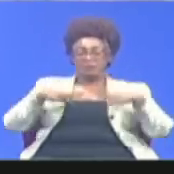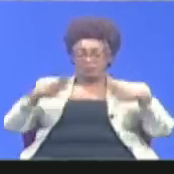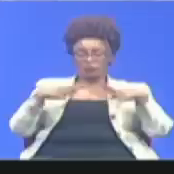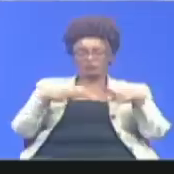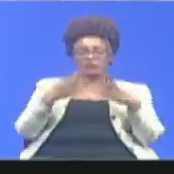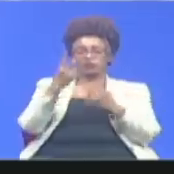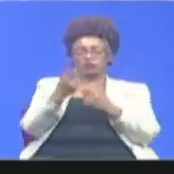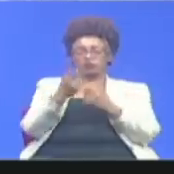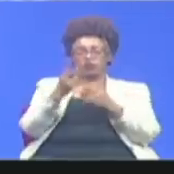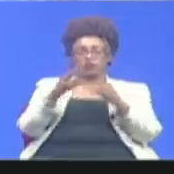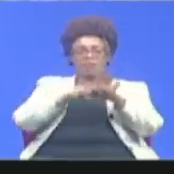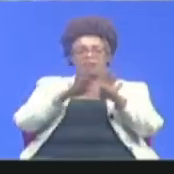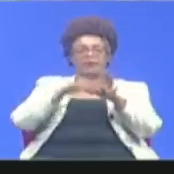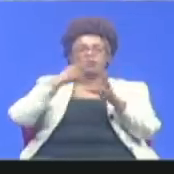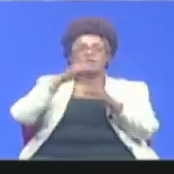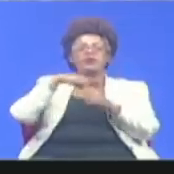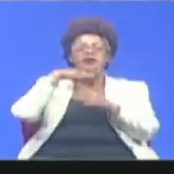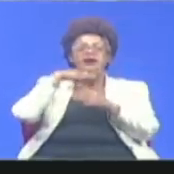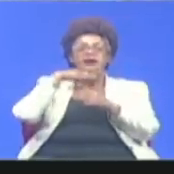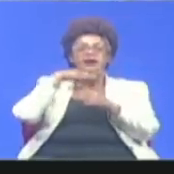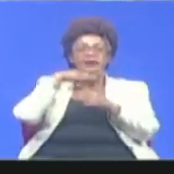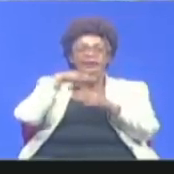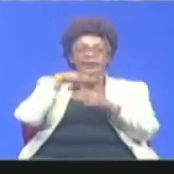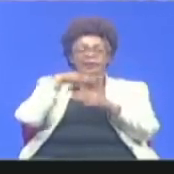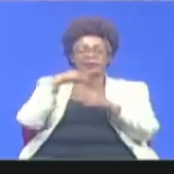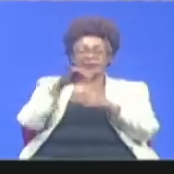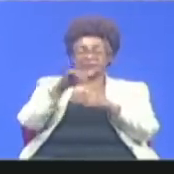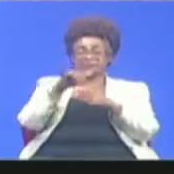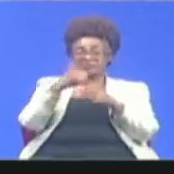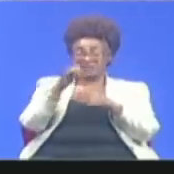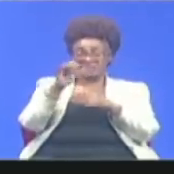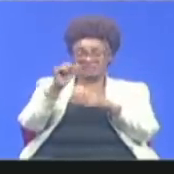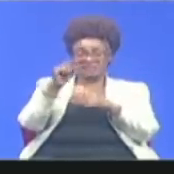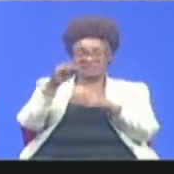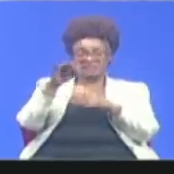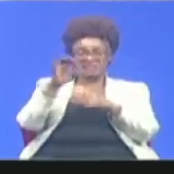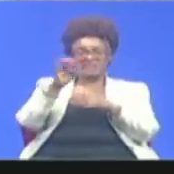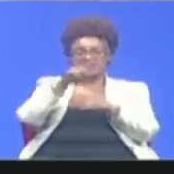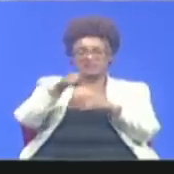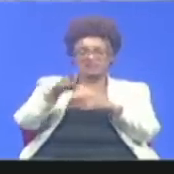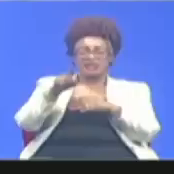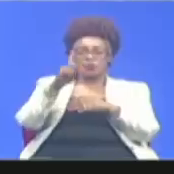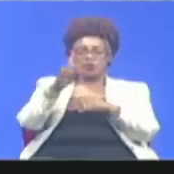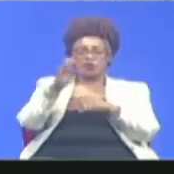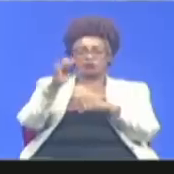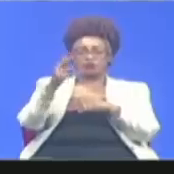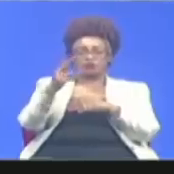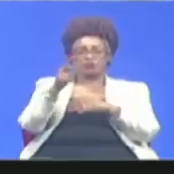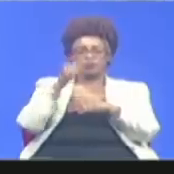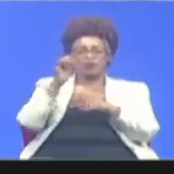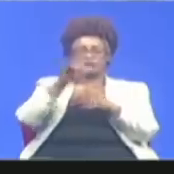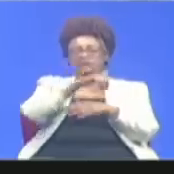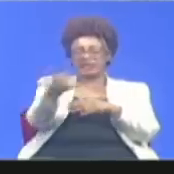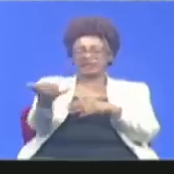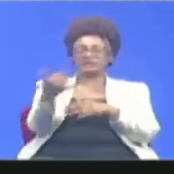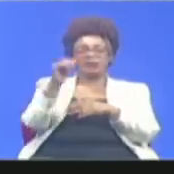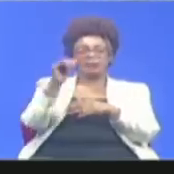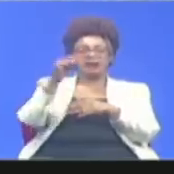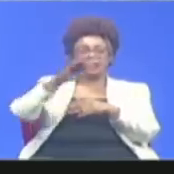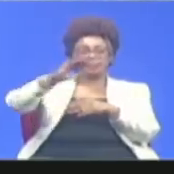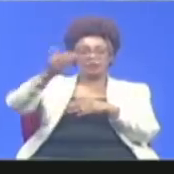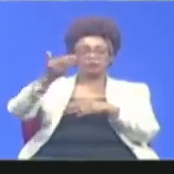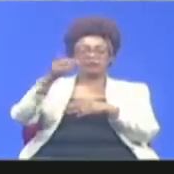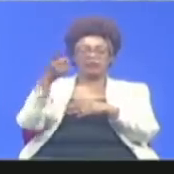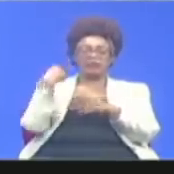members who perished when their plane, the FlySax flight EXZ-102, crashed into the Aberdare Ranges in June last